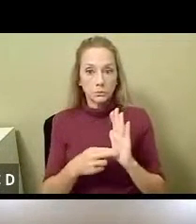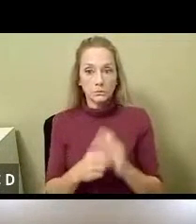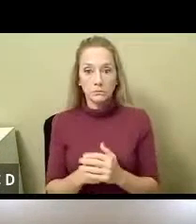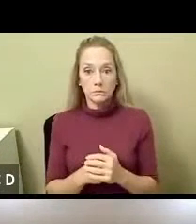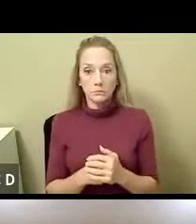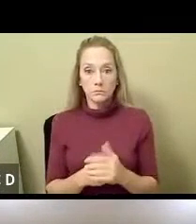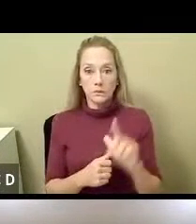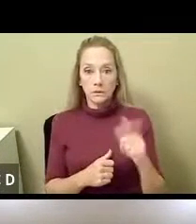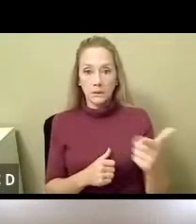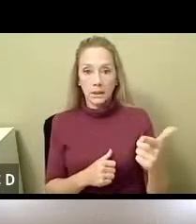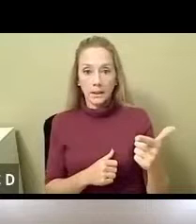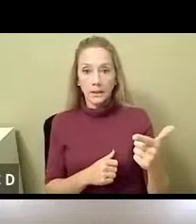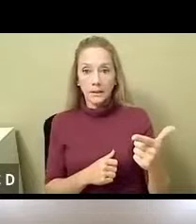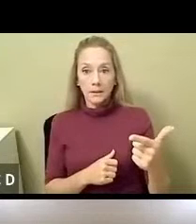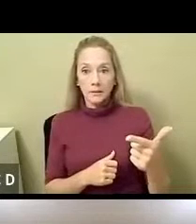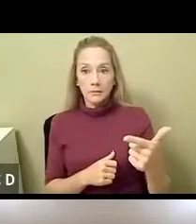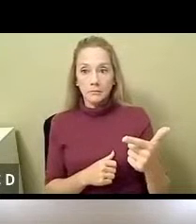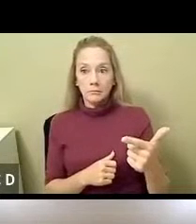I second.